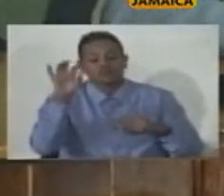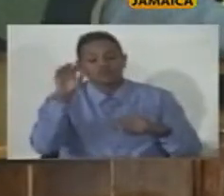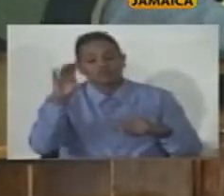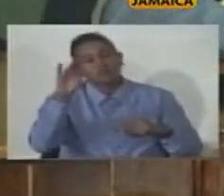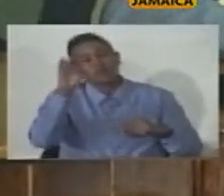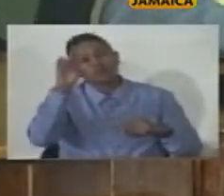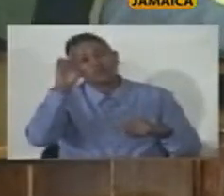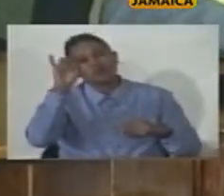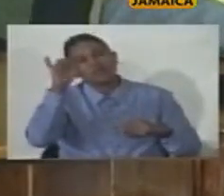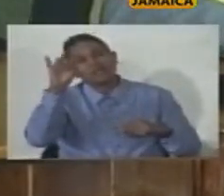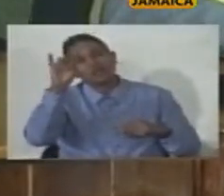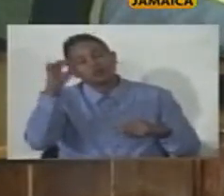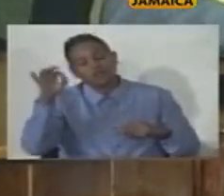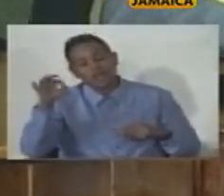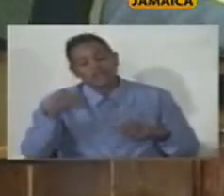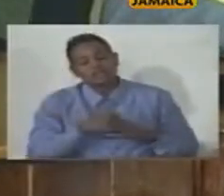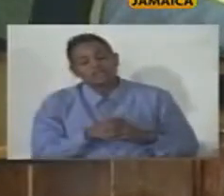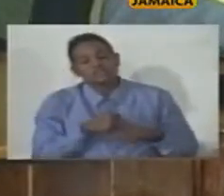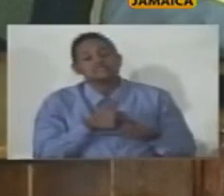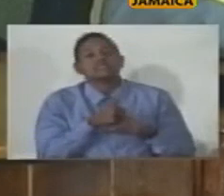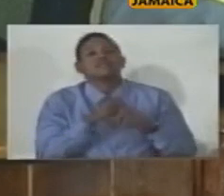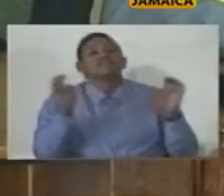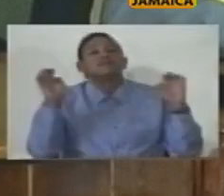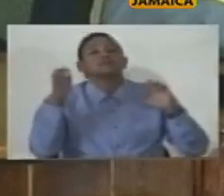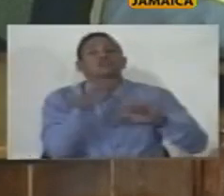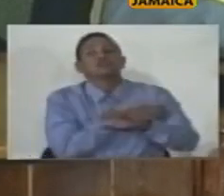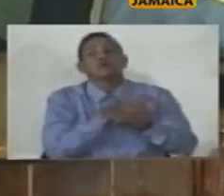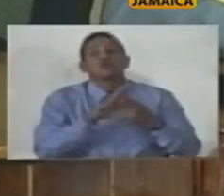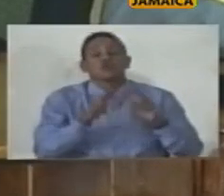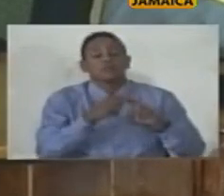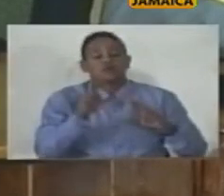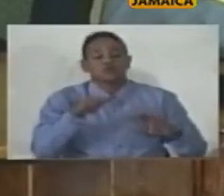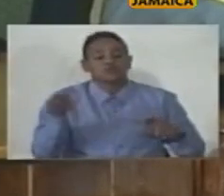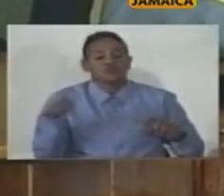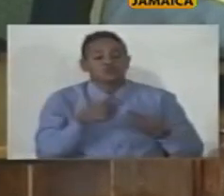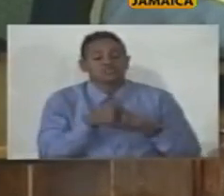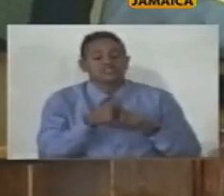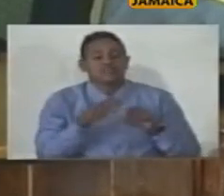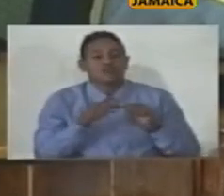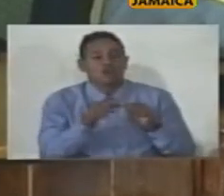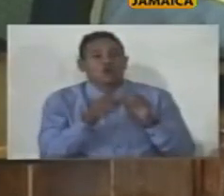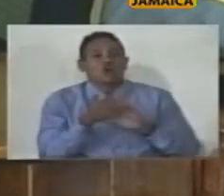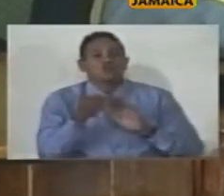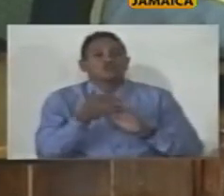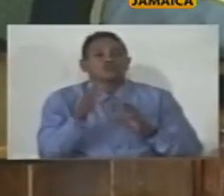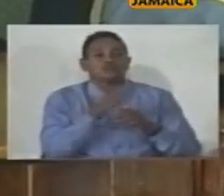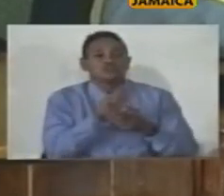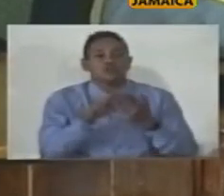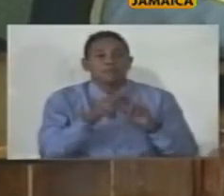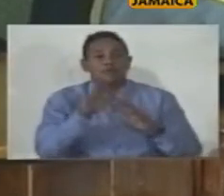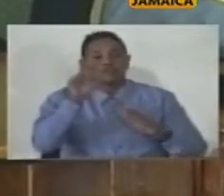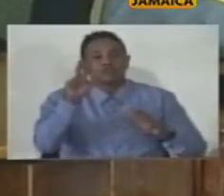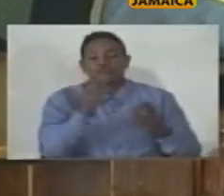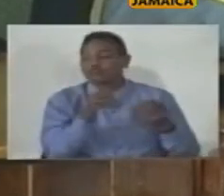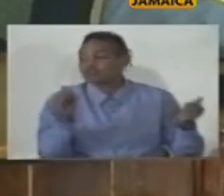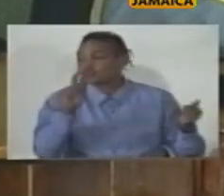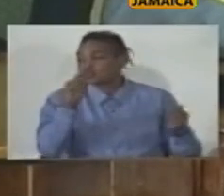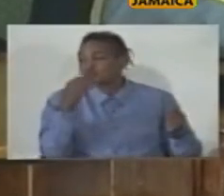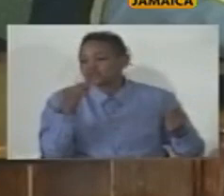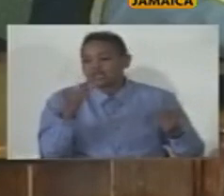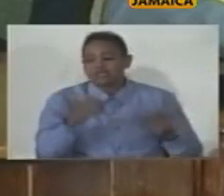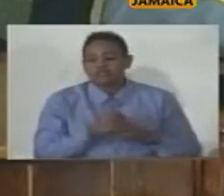2019. The Emergency Powers number 22, Continuance number 3, Resolution